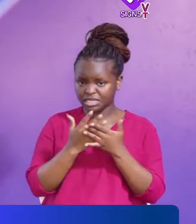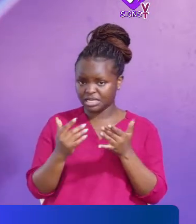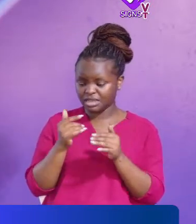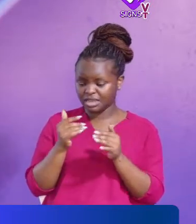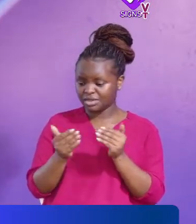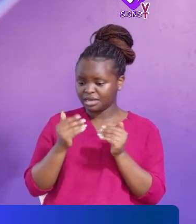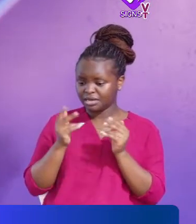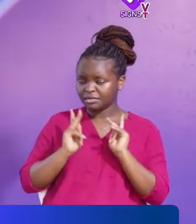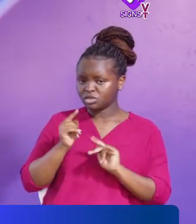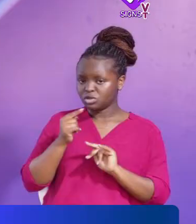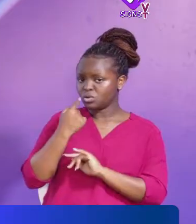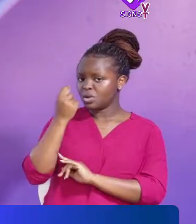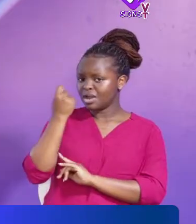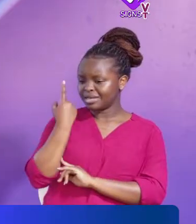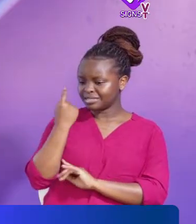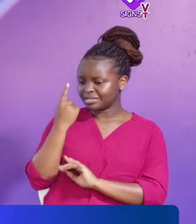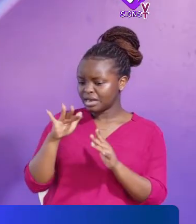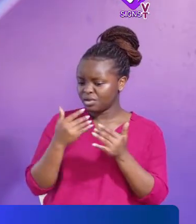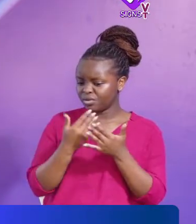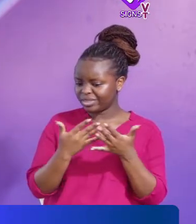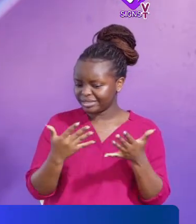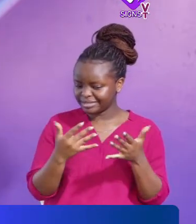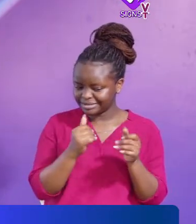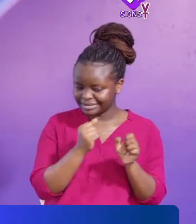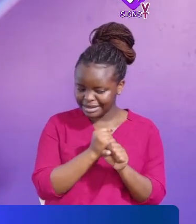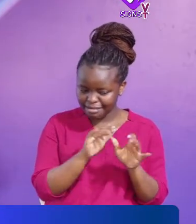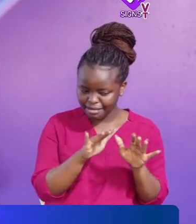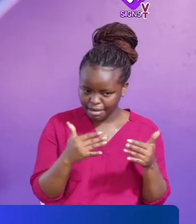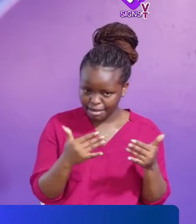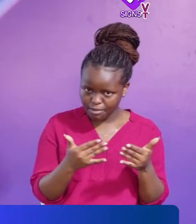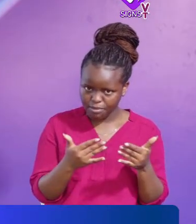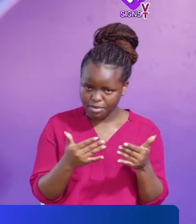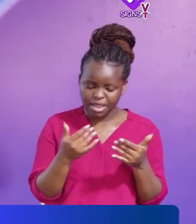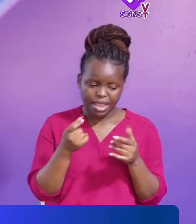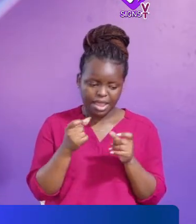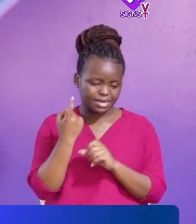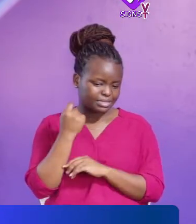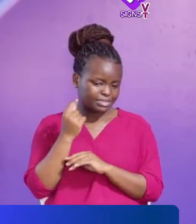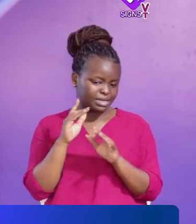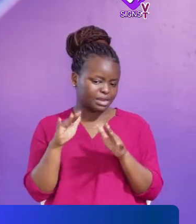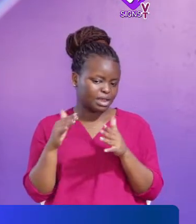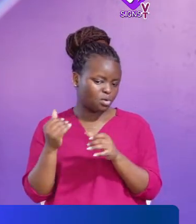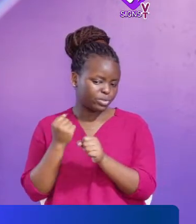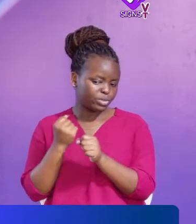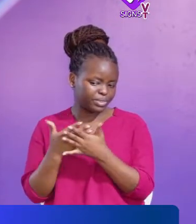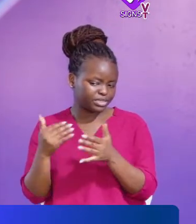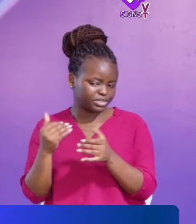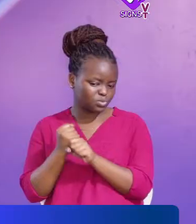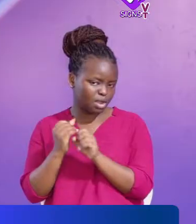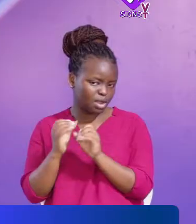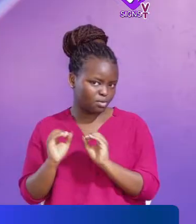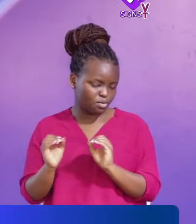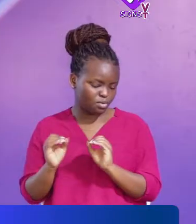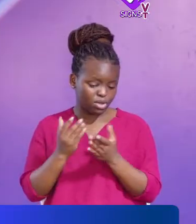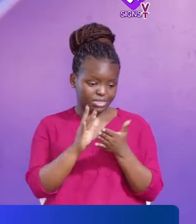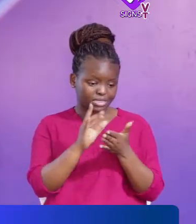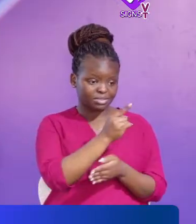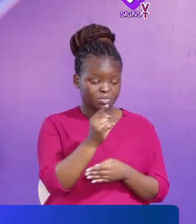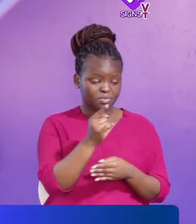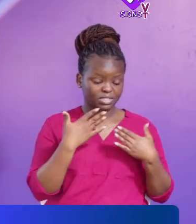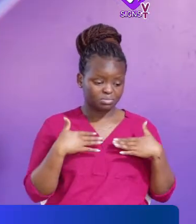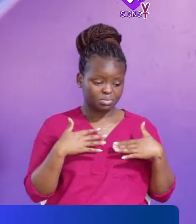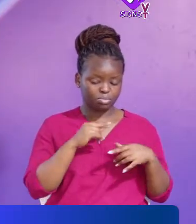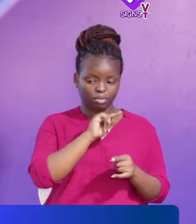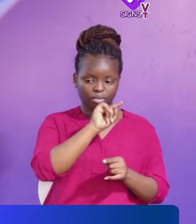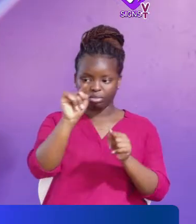someone who understands how things should be done, but don't understand how things don't work. Some of these people who need to be recycled